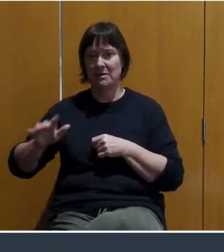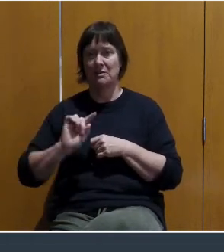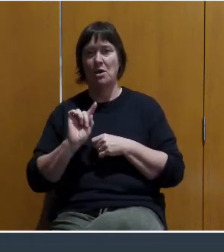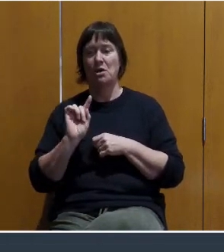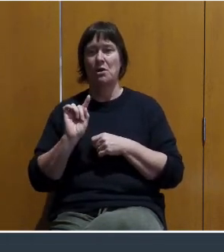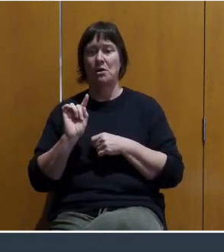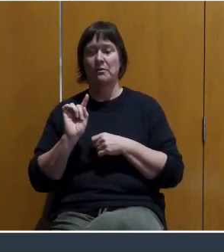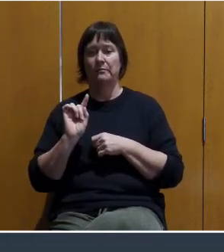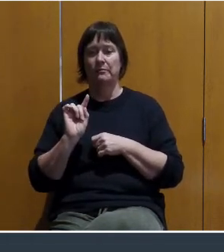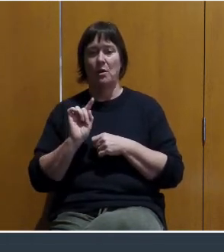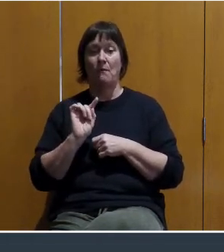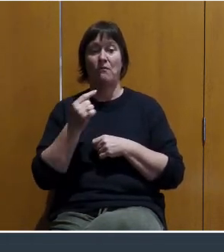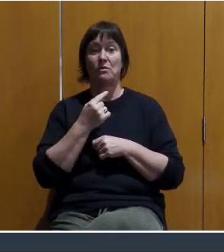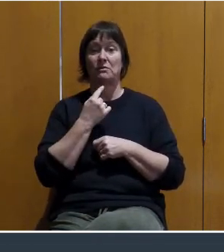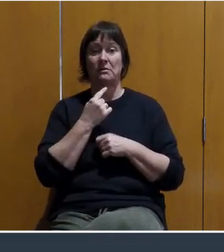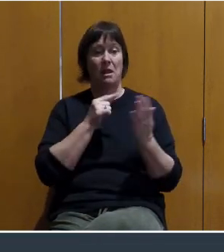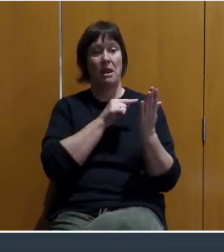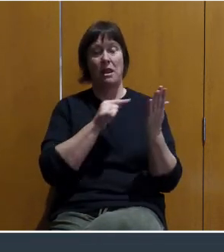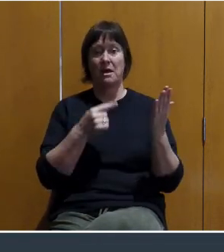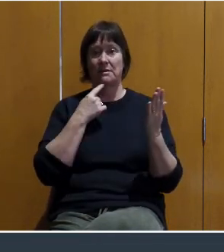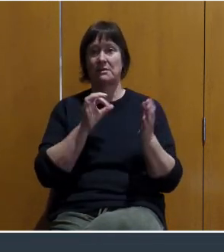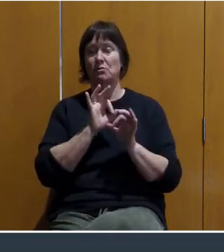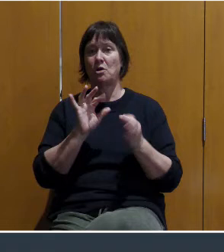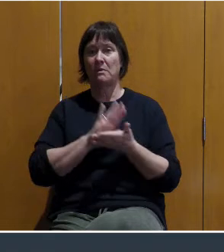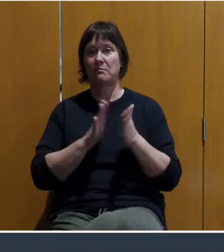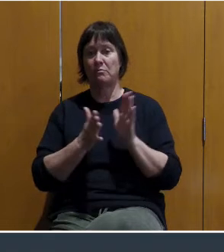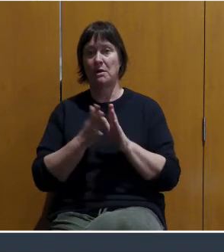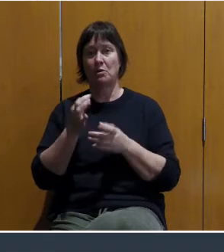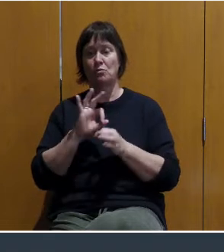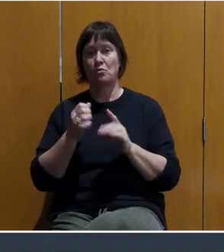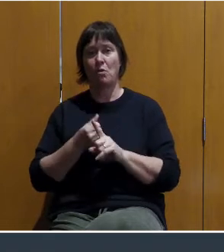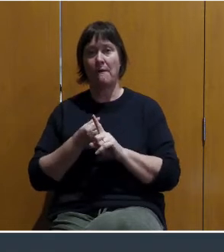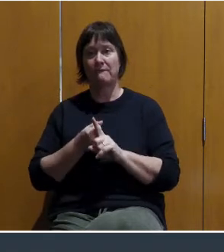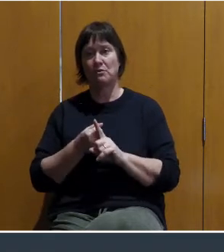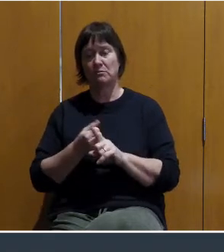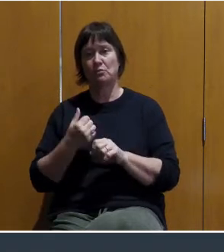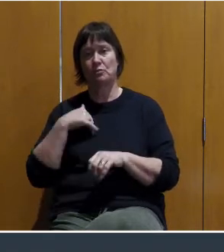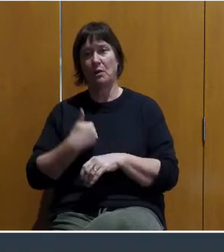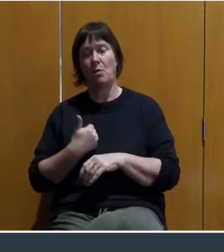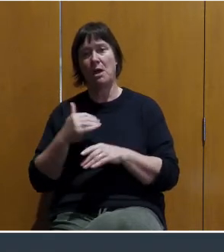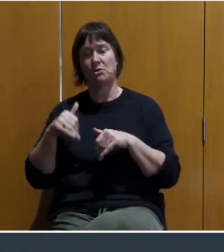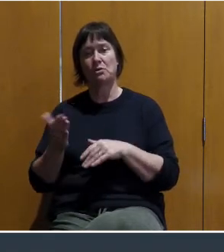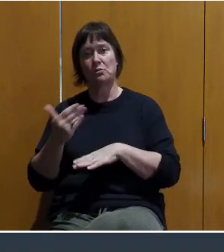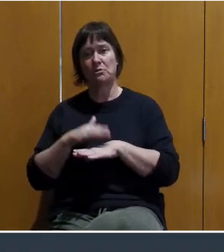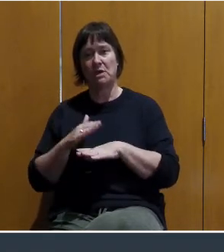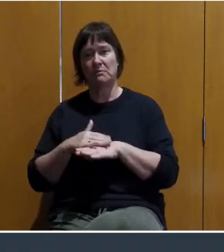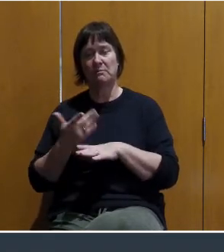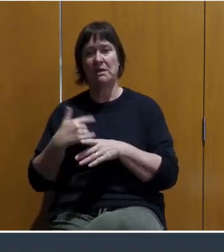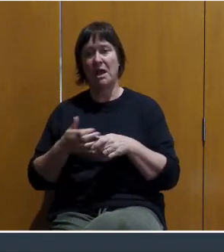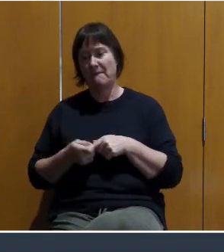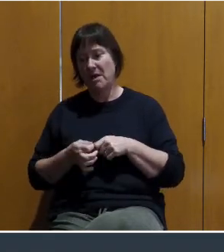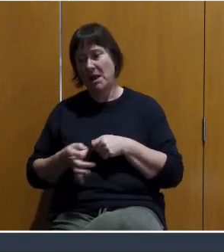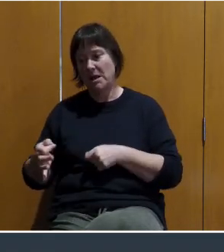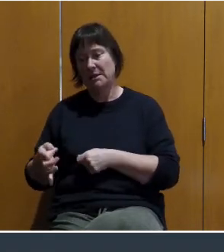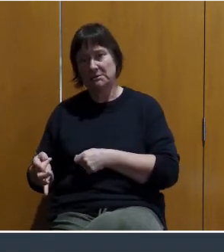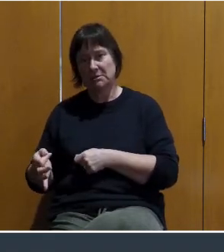line states, it would not be practical nor enforceable to require dogs at all times to be under leash